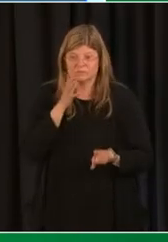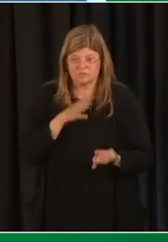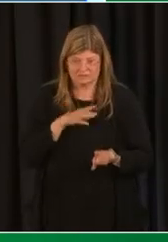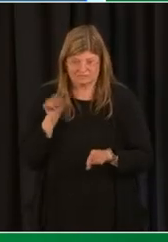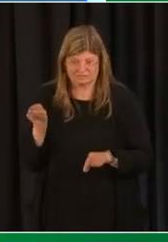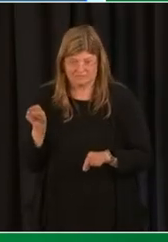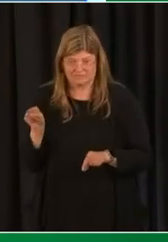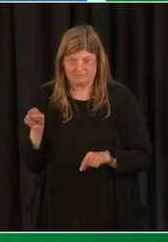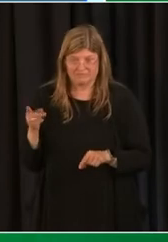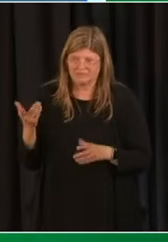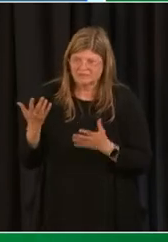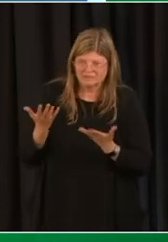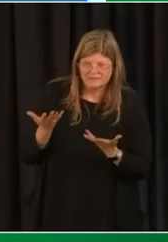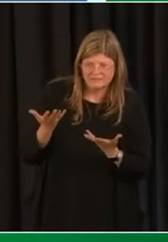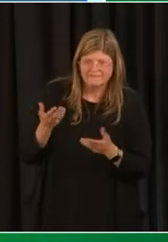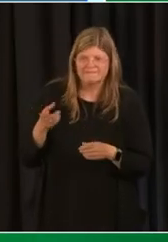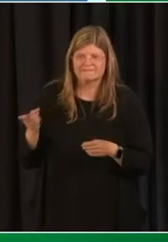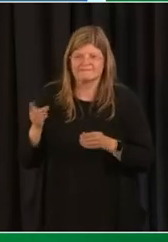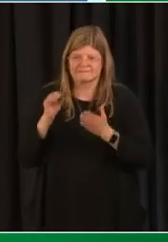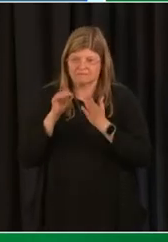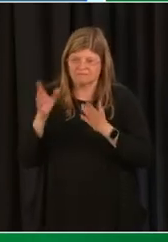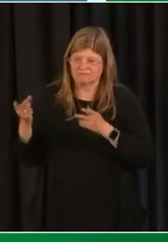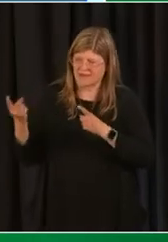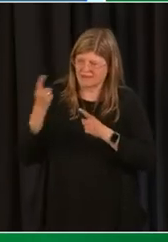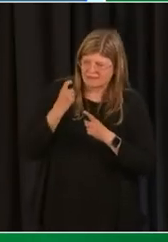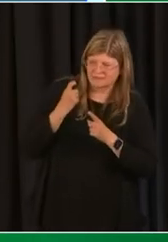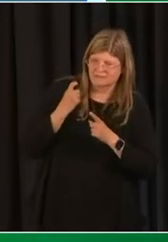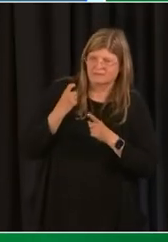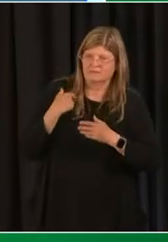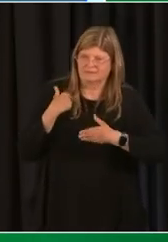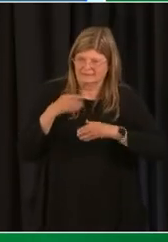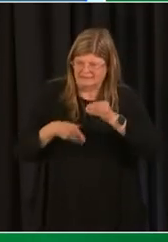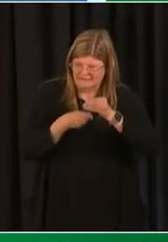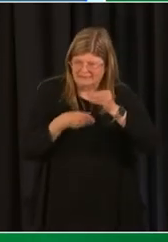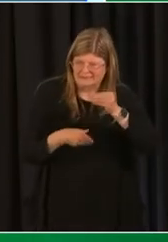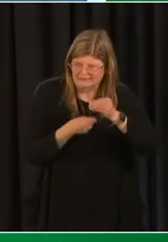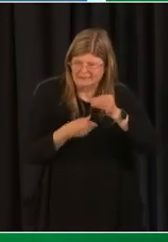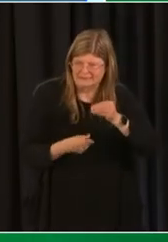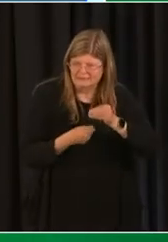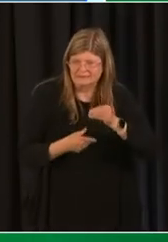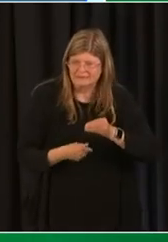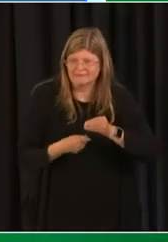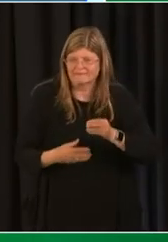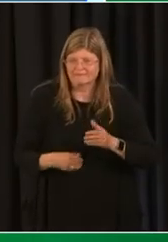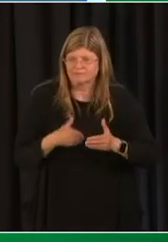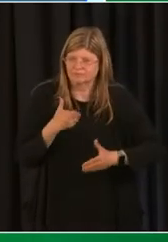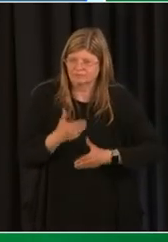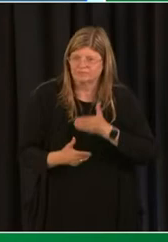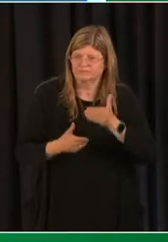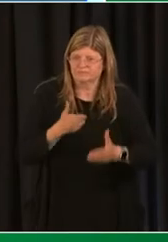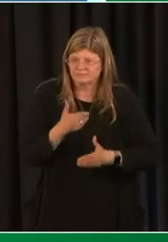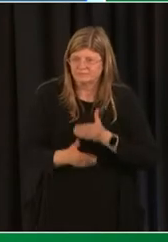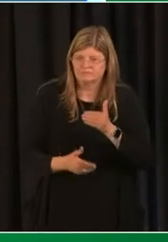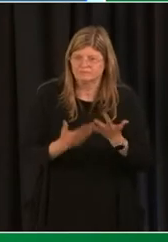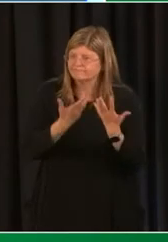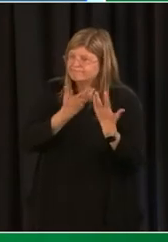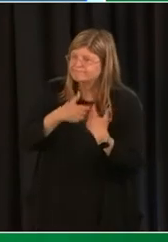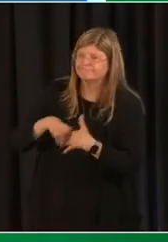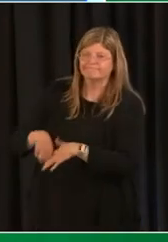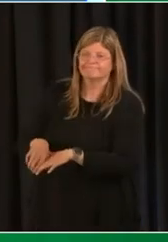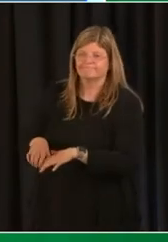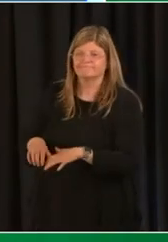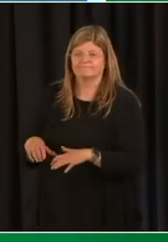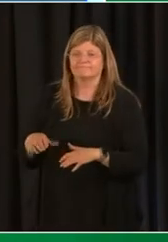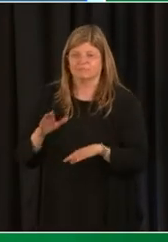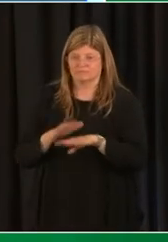she had whatever initial documents or additional documents that she needed, the process just kind of flowed. So on